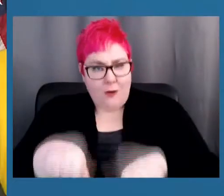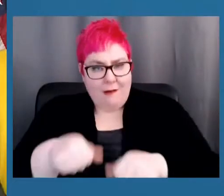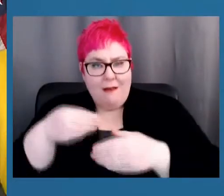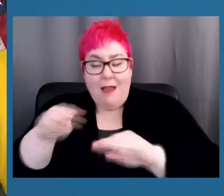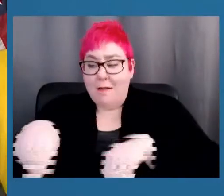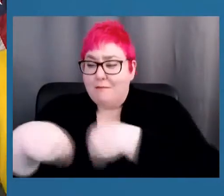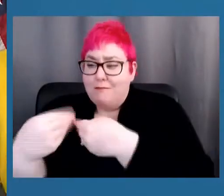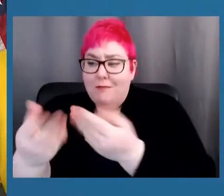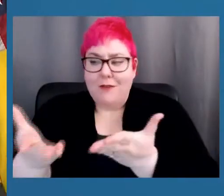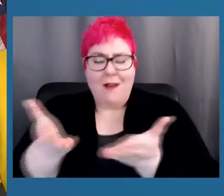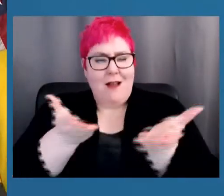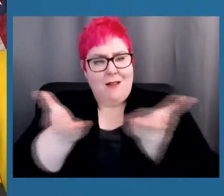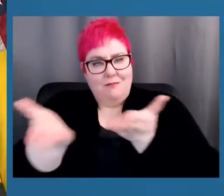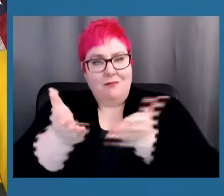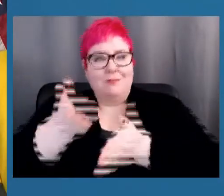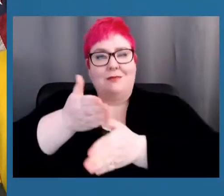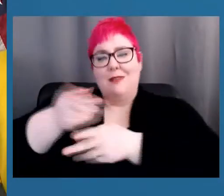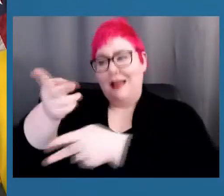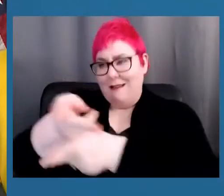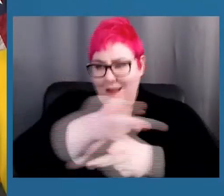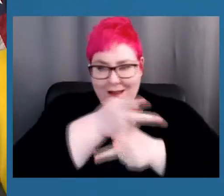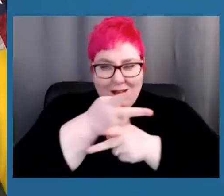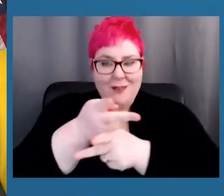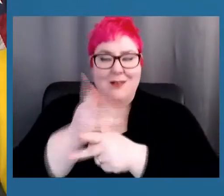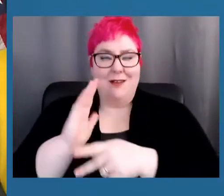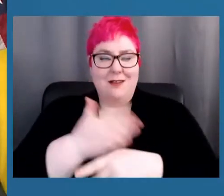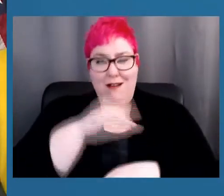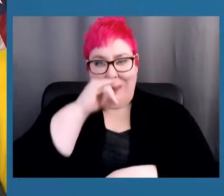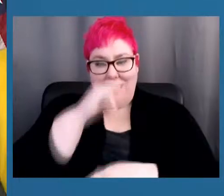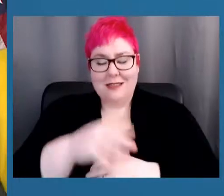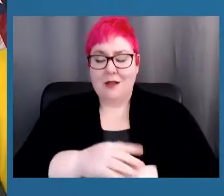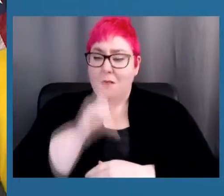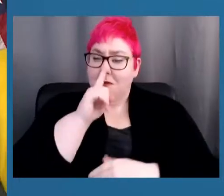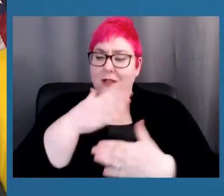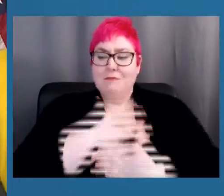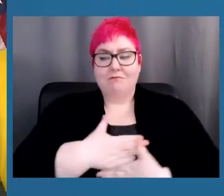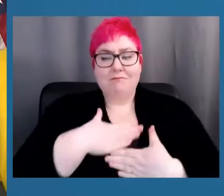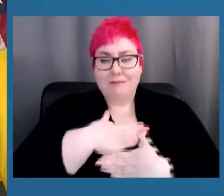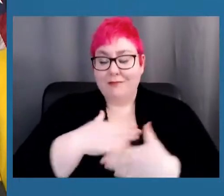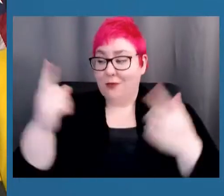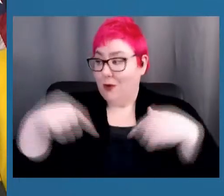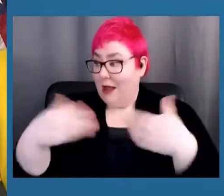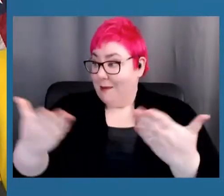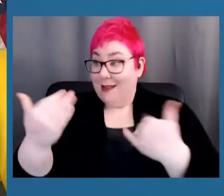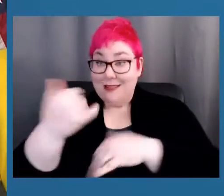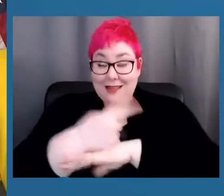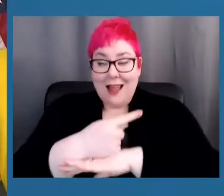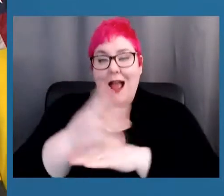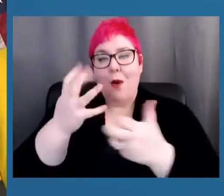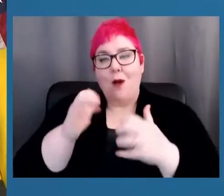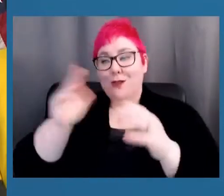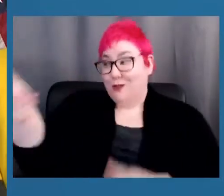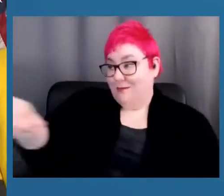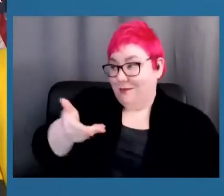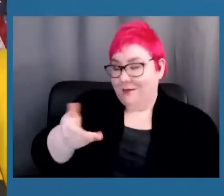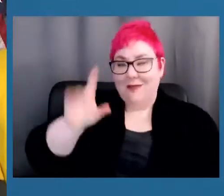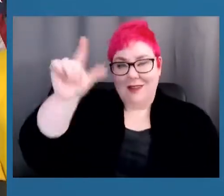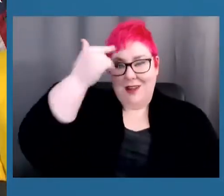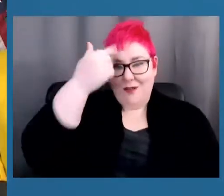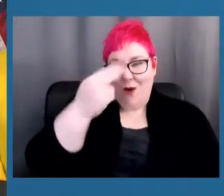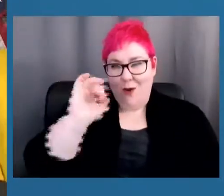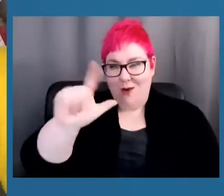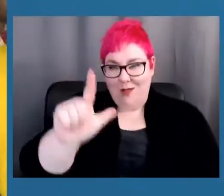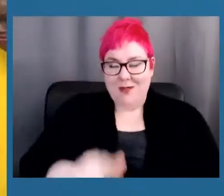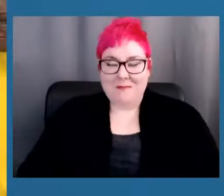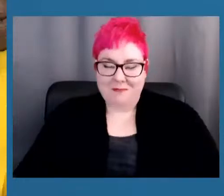care that we provide to all our kids. I really appreciate that you guys are here today, and I'd like to turn the podium over to Governor Hochul. Well, thank you very